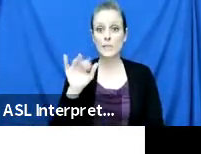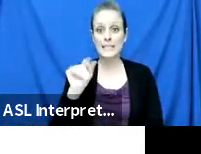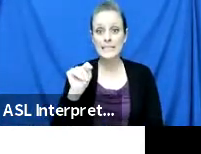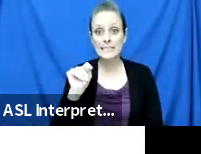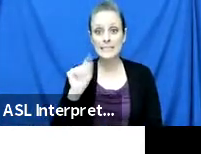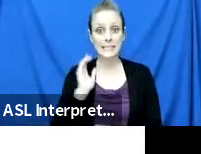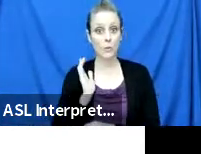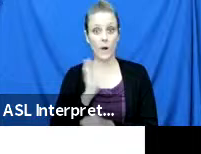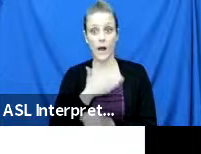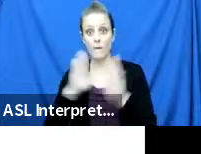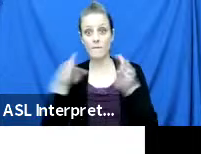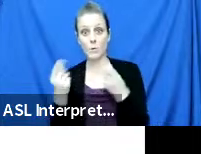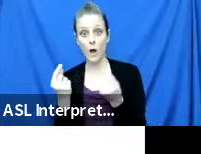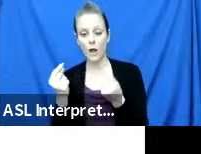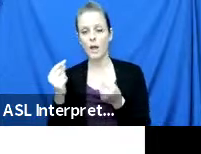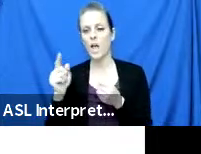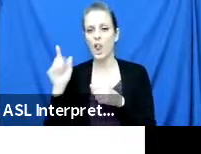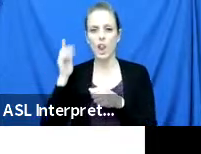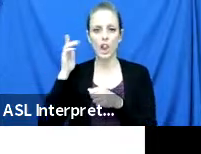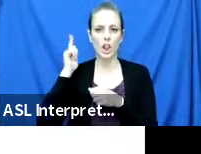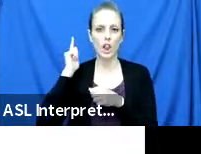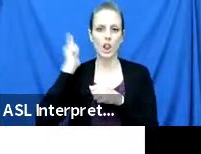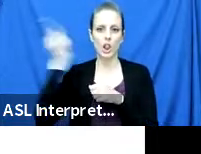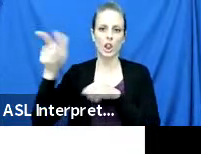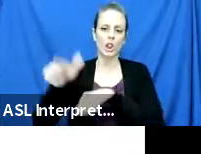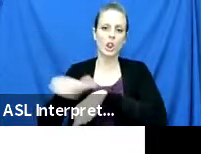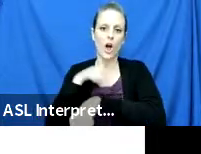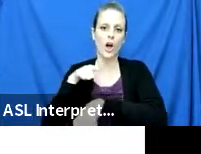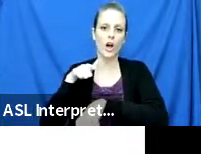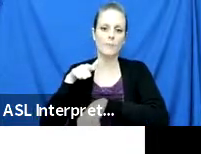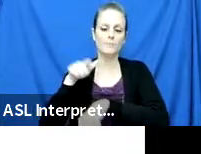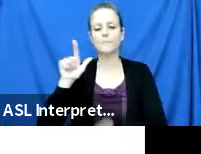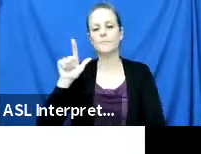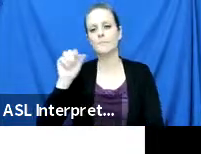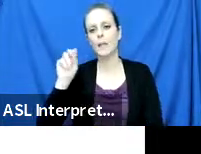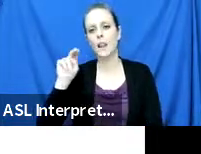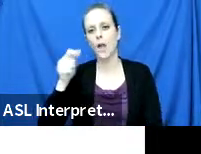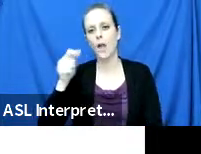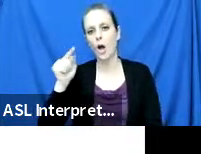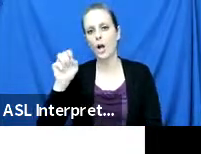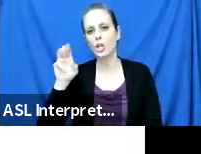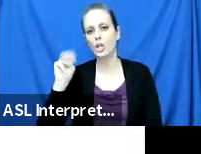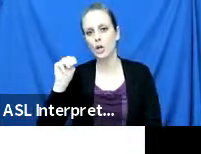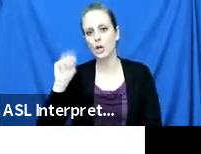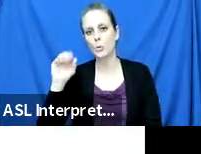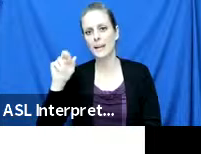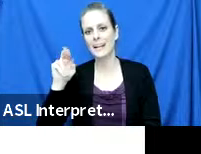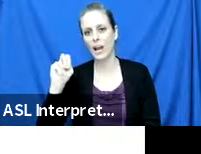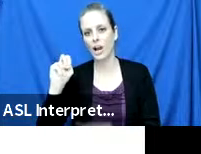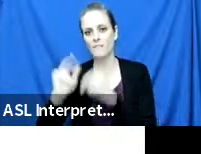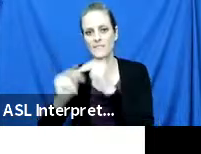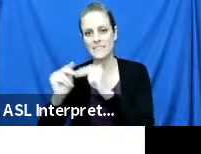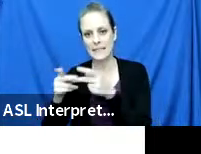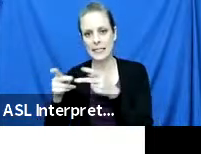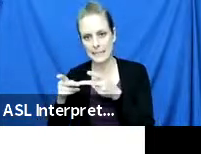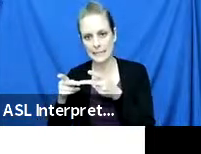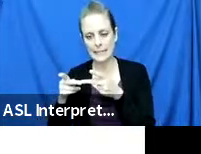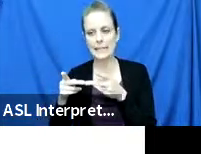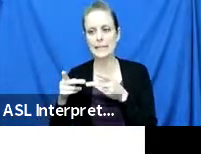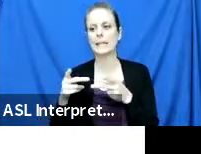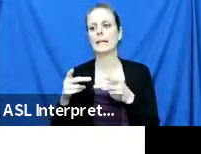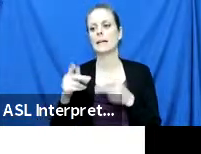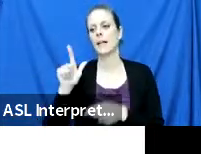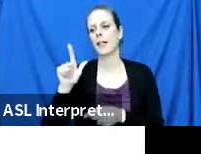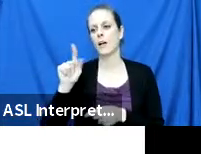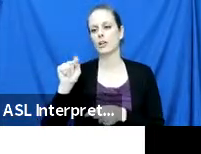on: long-term care facilities. So we're really, again, focusing on providing boosters to long-term care facility